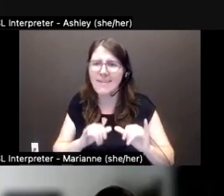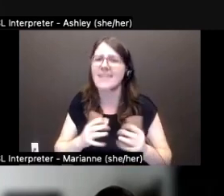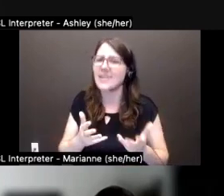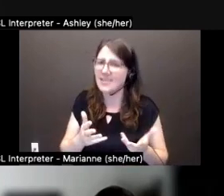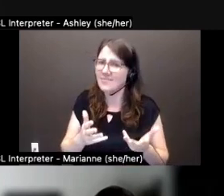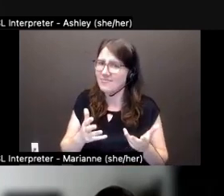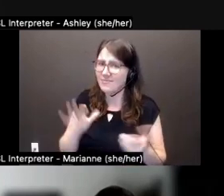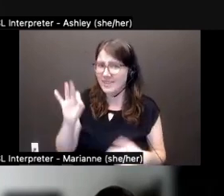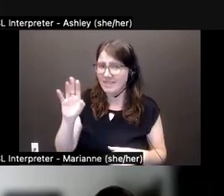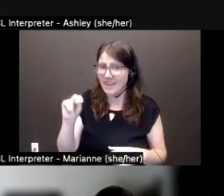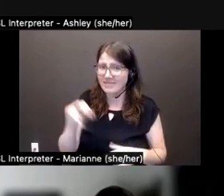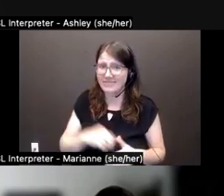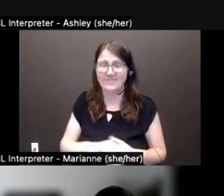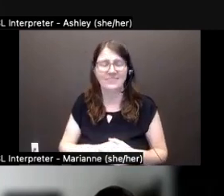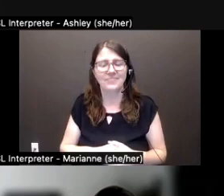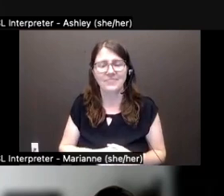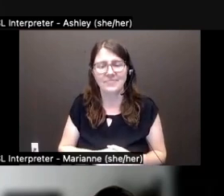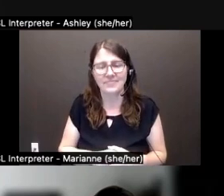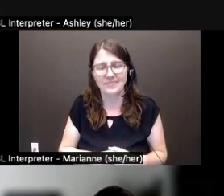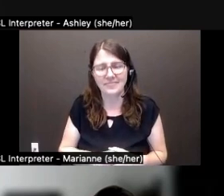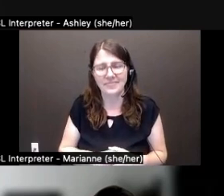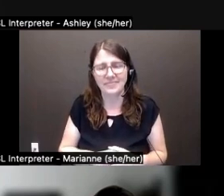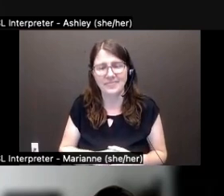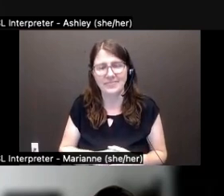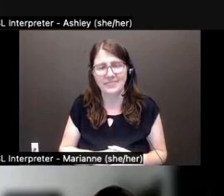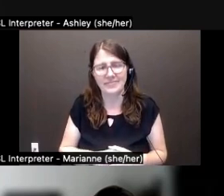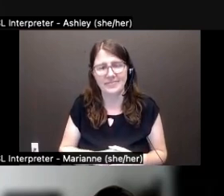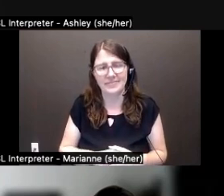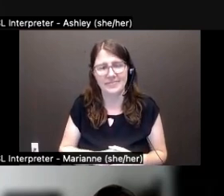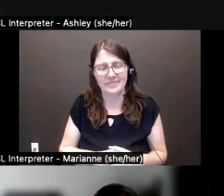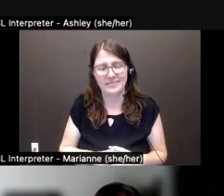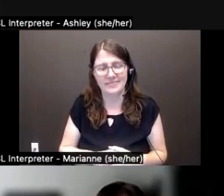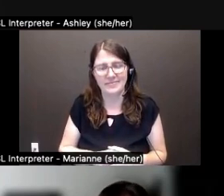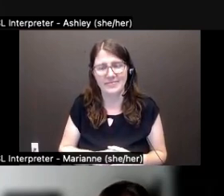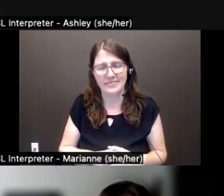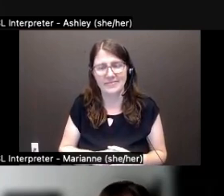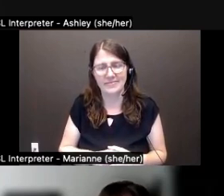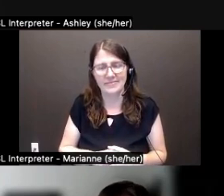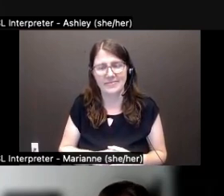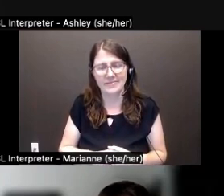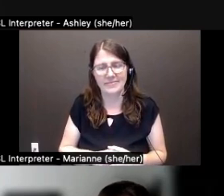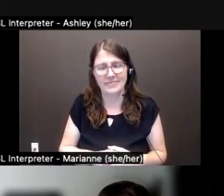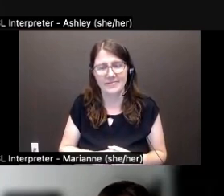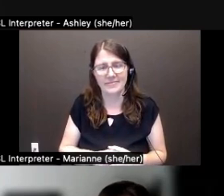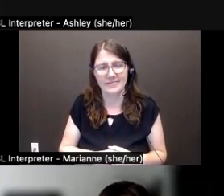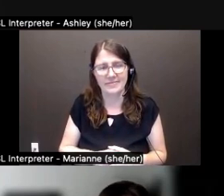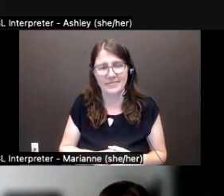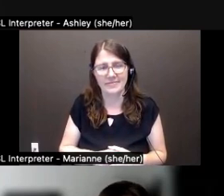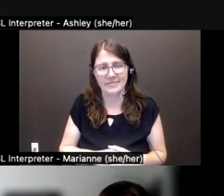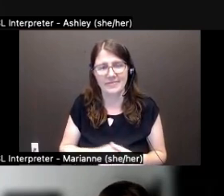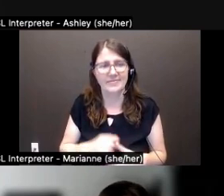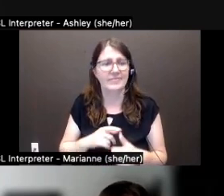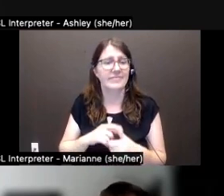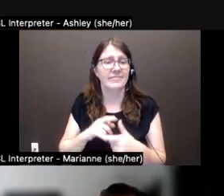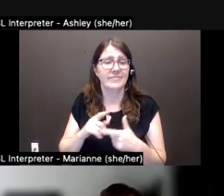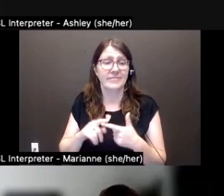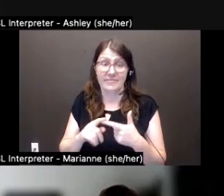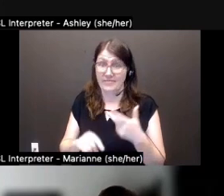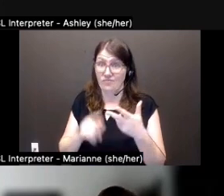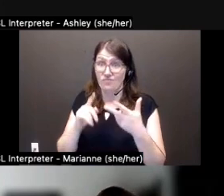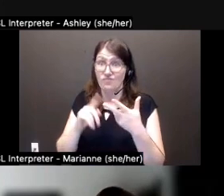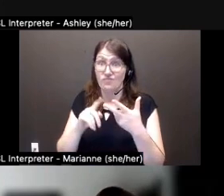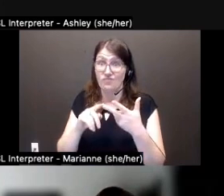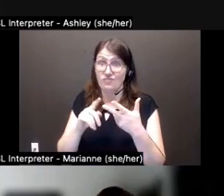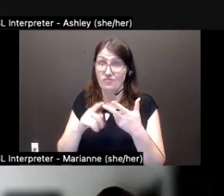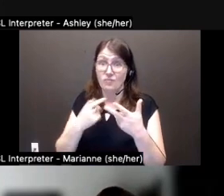Here we try to find the high quality video editing. We learned that it's extremely important because